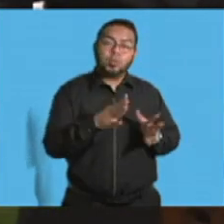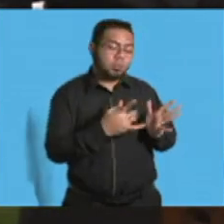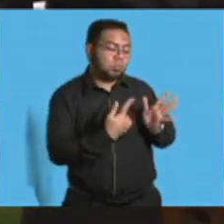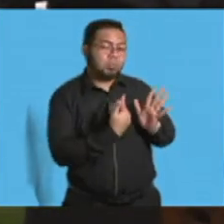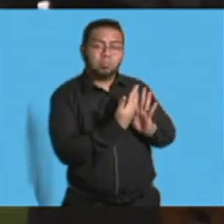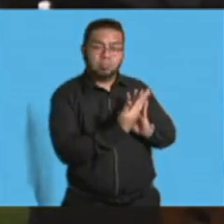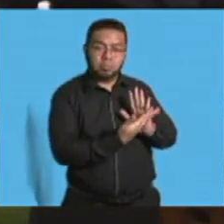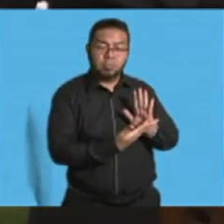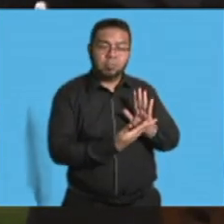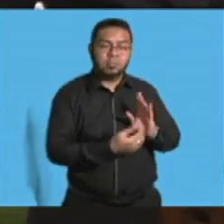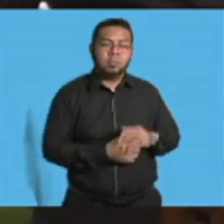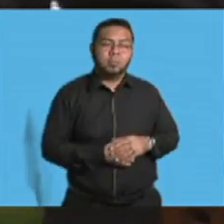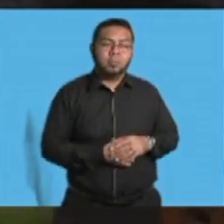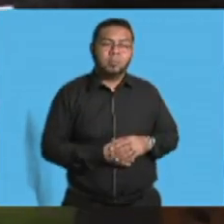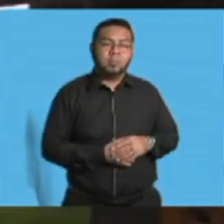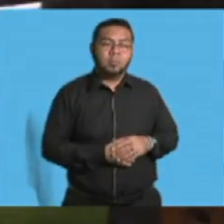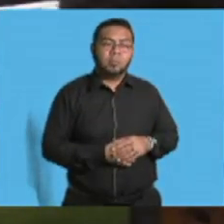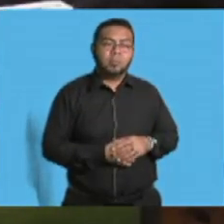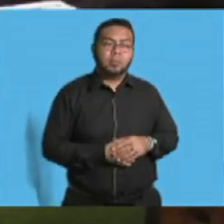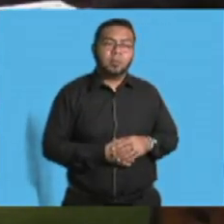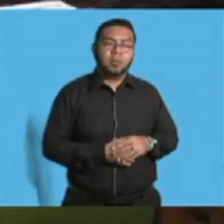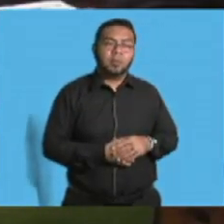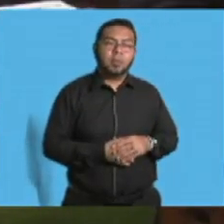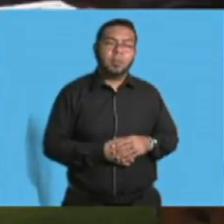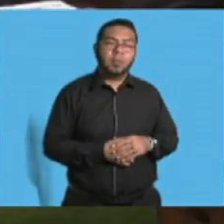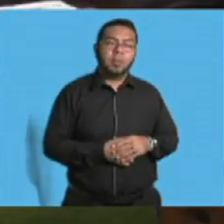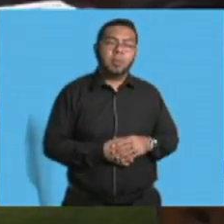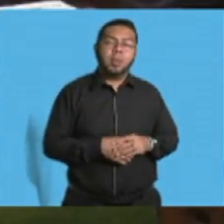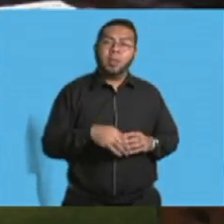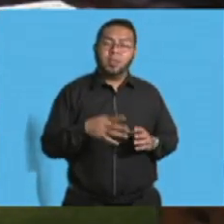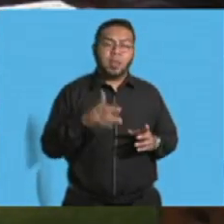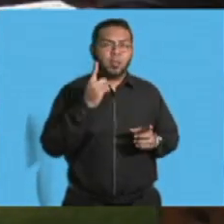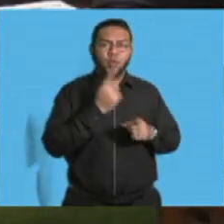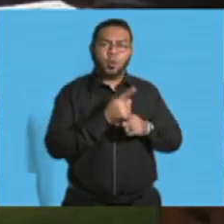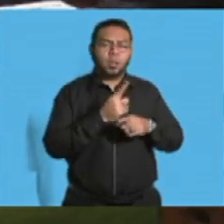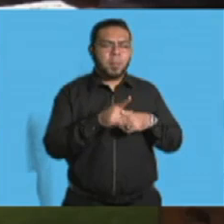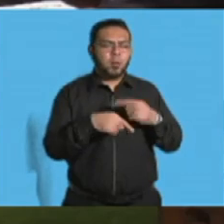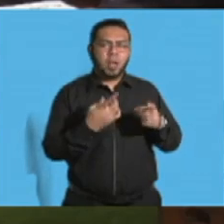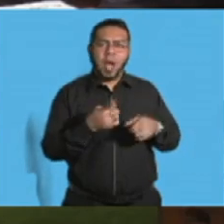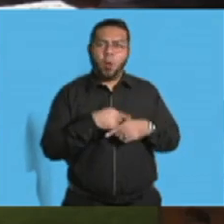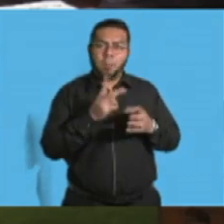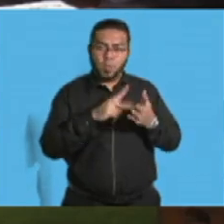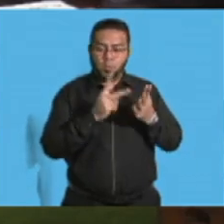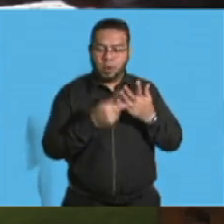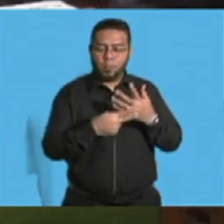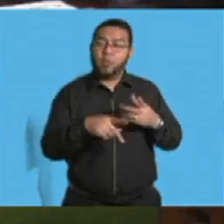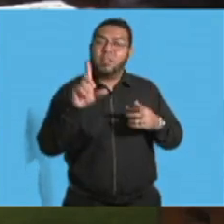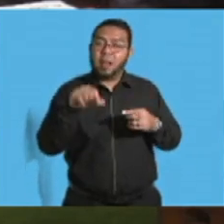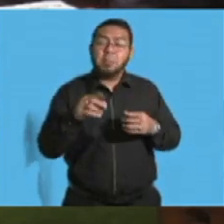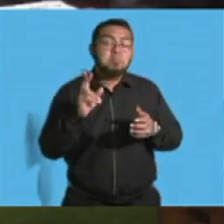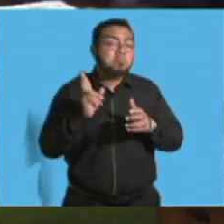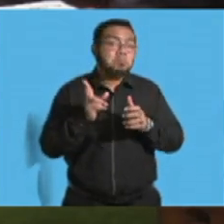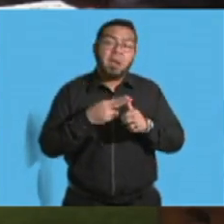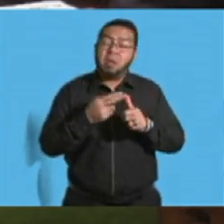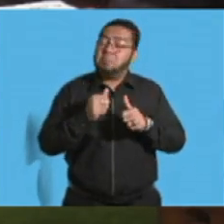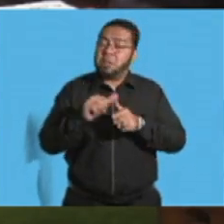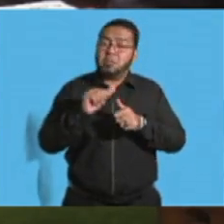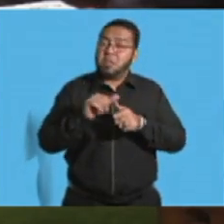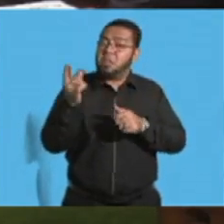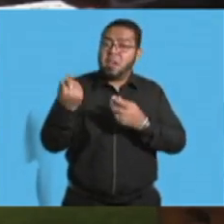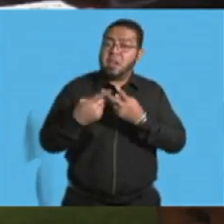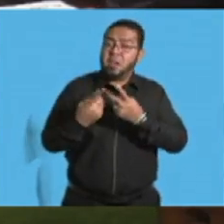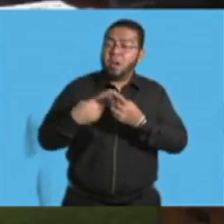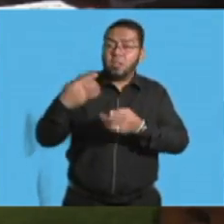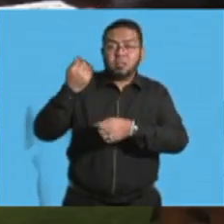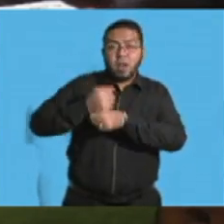not actually basic food items. Madam Speaker, they claim about our manifesto. Madam Speaker, what we've done better than the manifesto. We have,